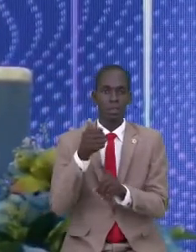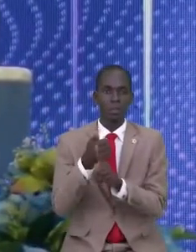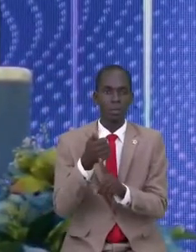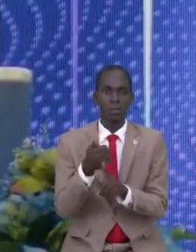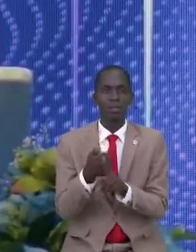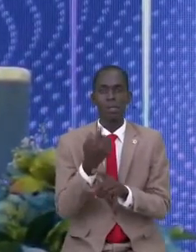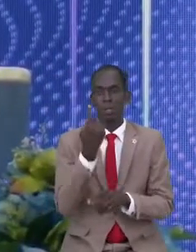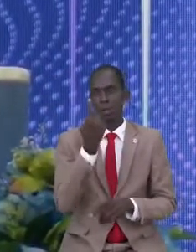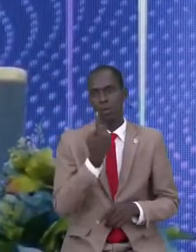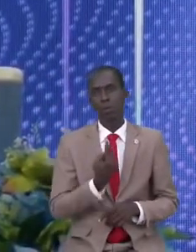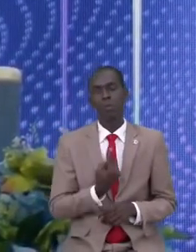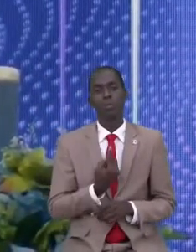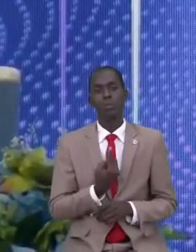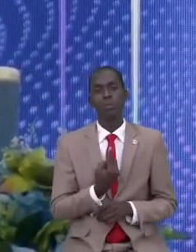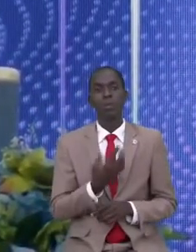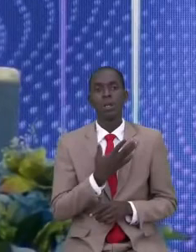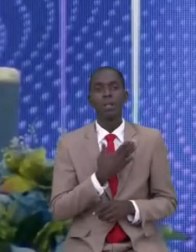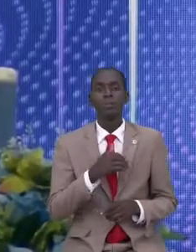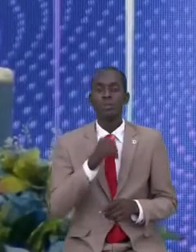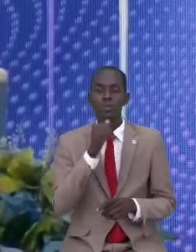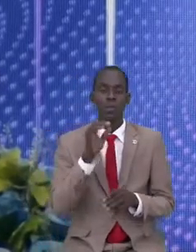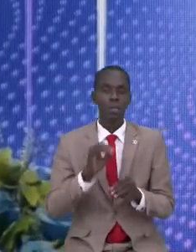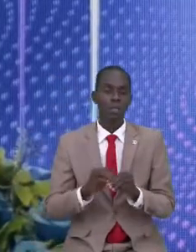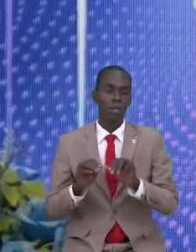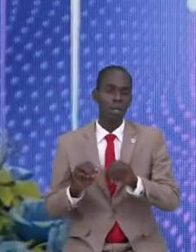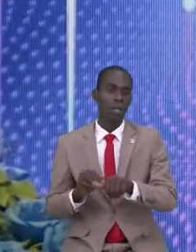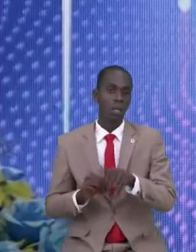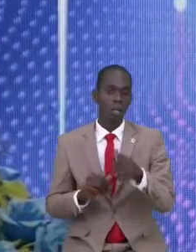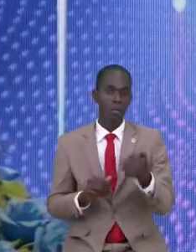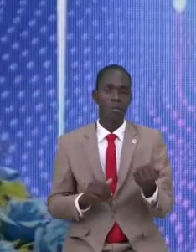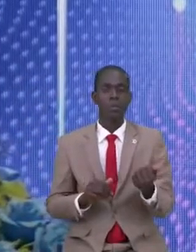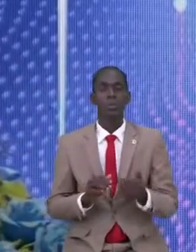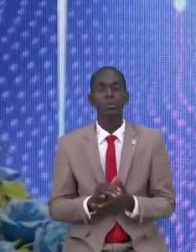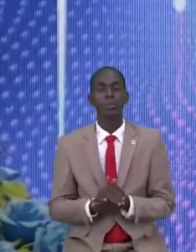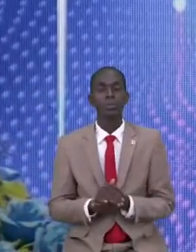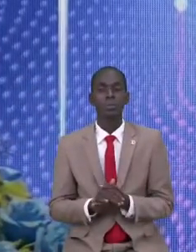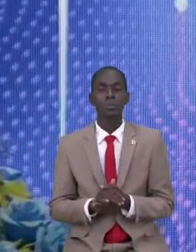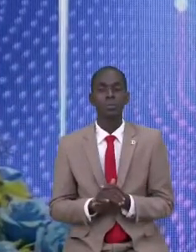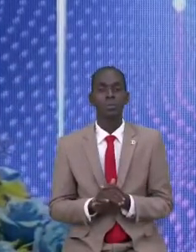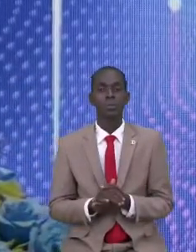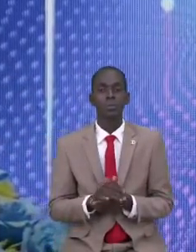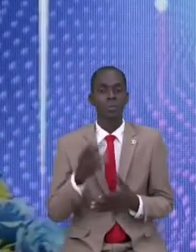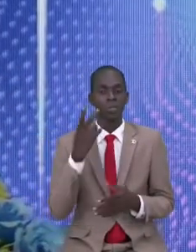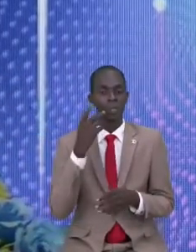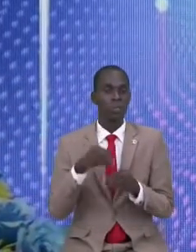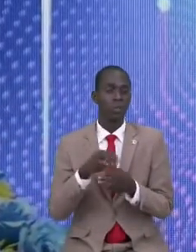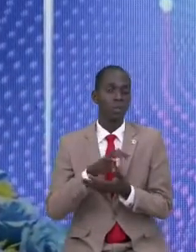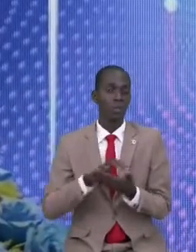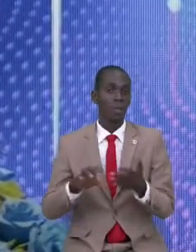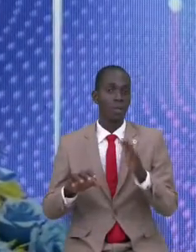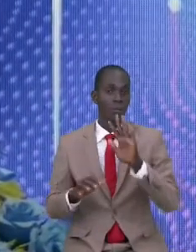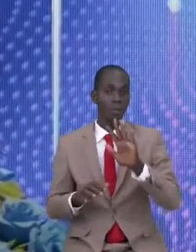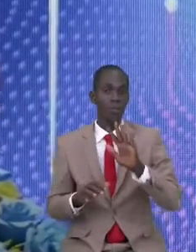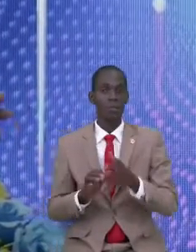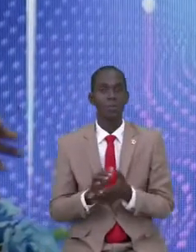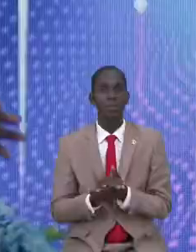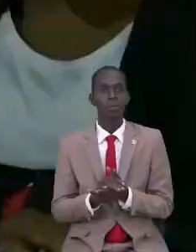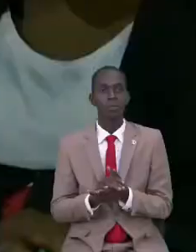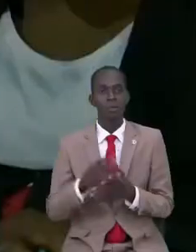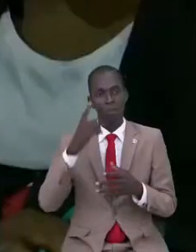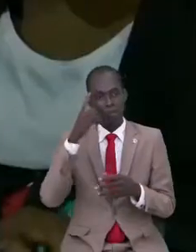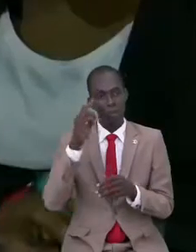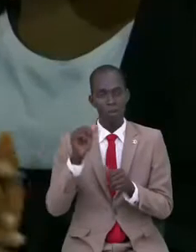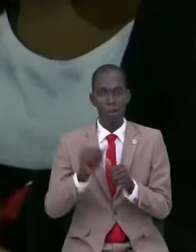himself alone, and not in another. Look at verse 5. For